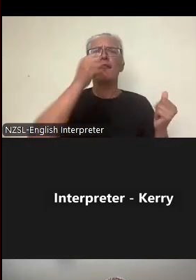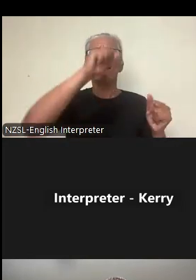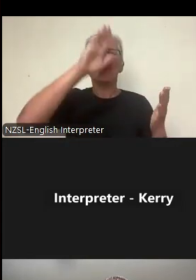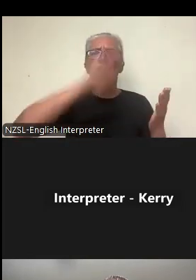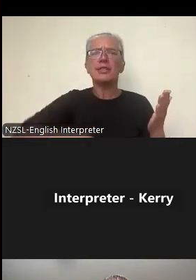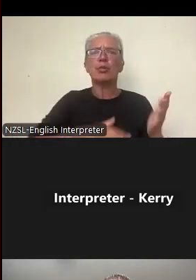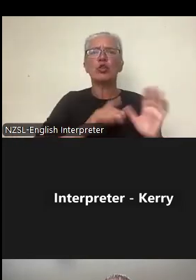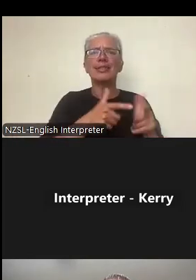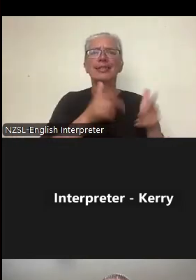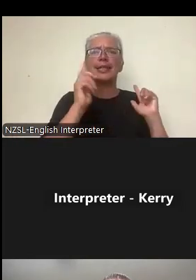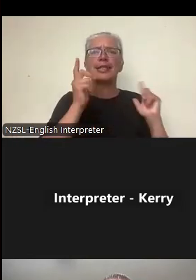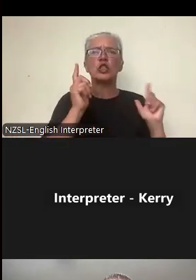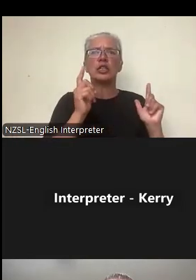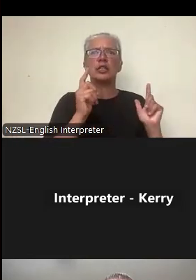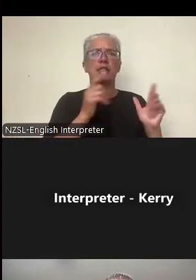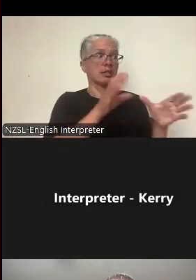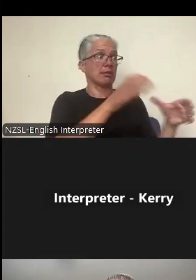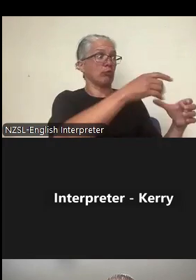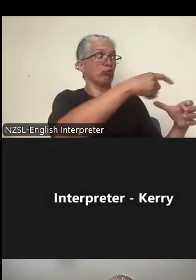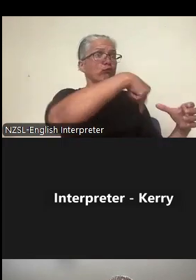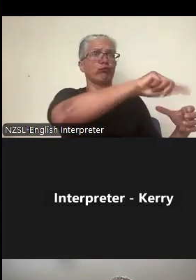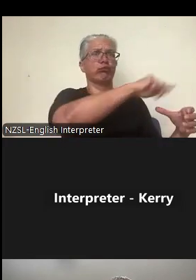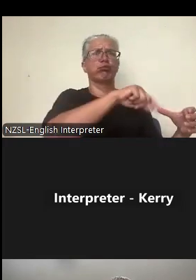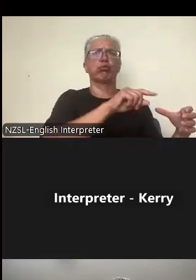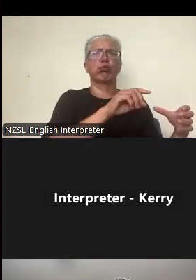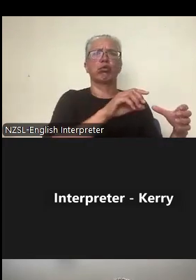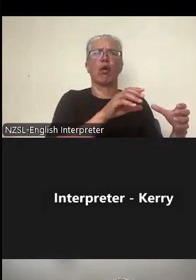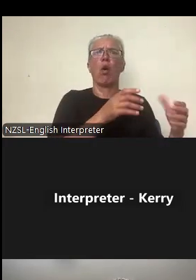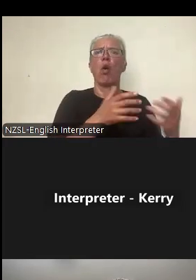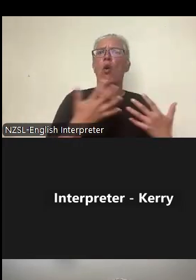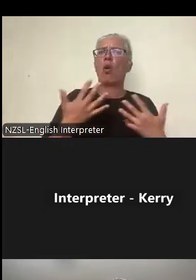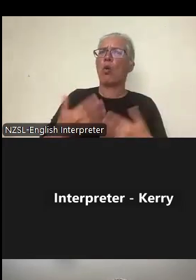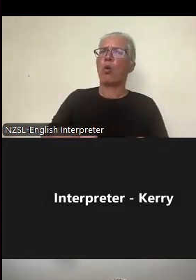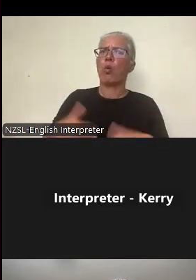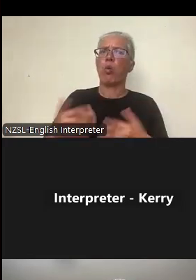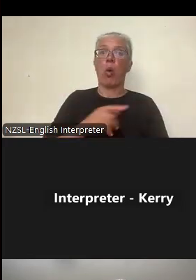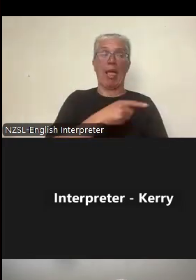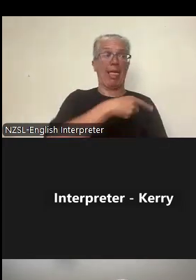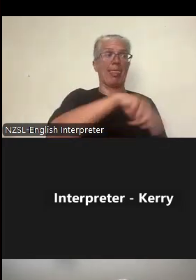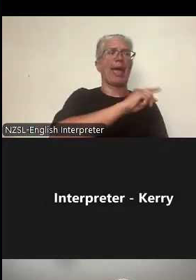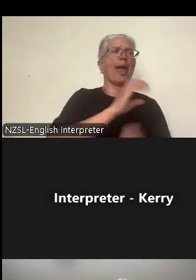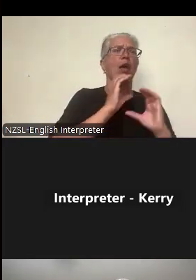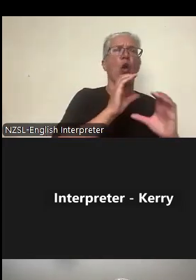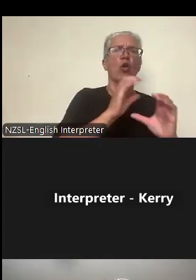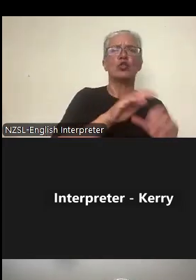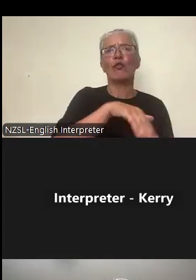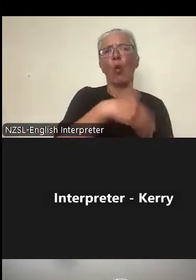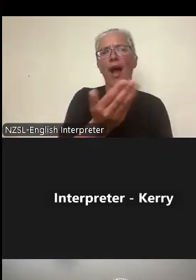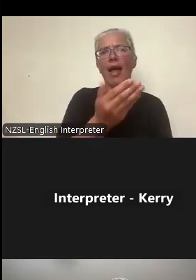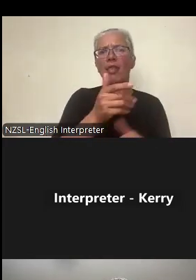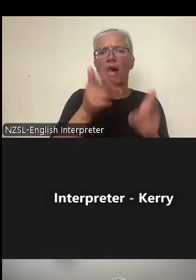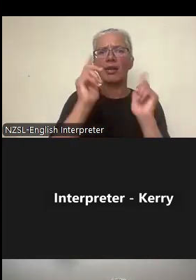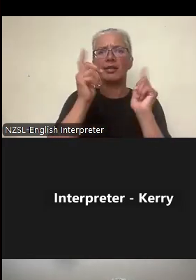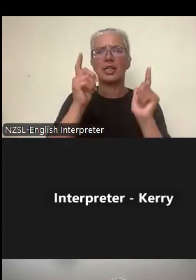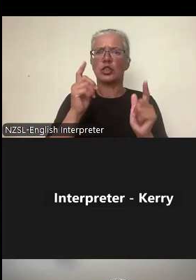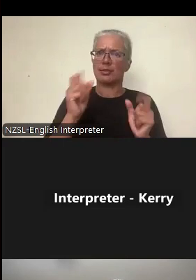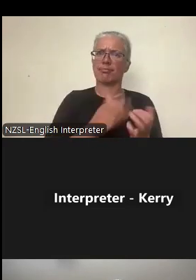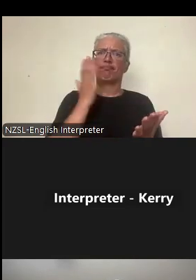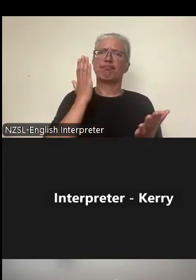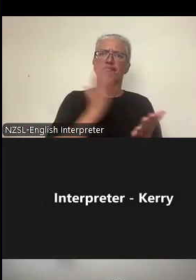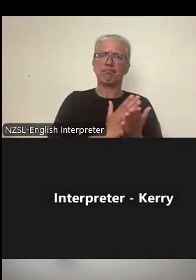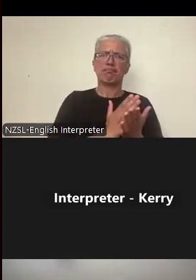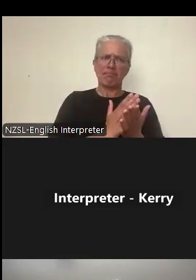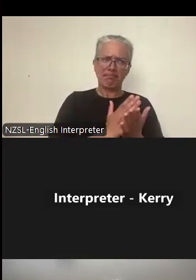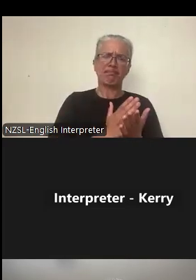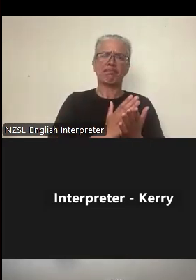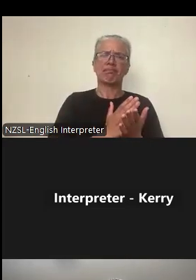of those three areas that I talked about. They are the coaches to ensure fidelity, and that ensures